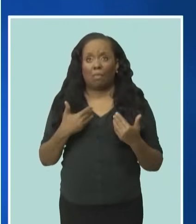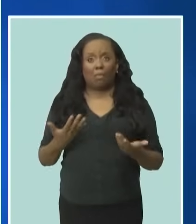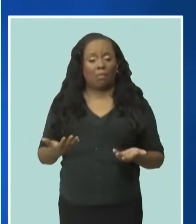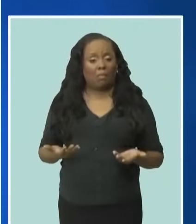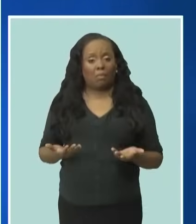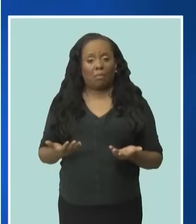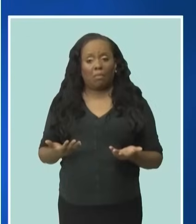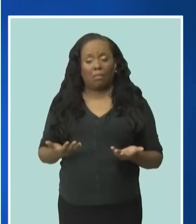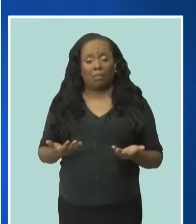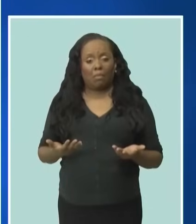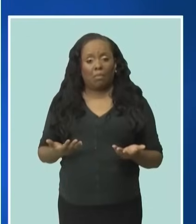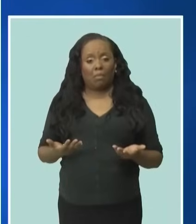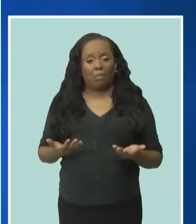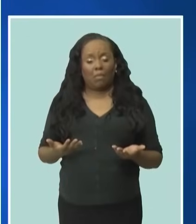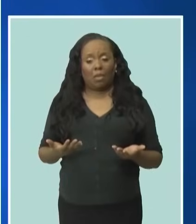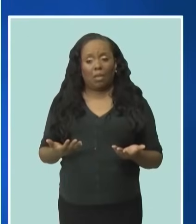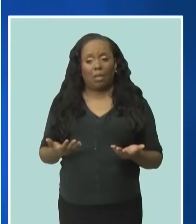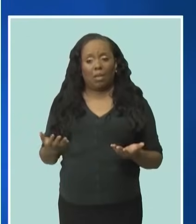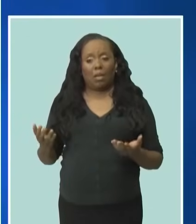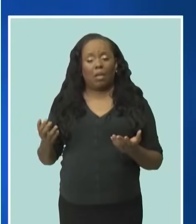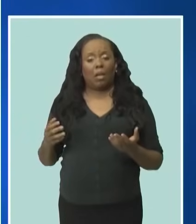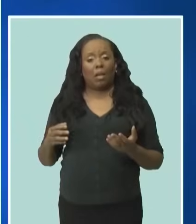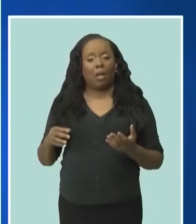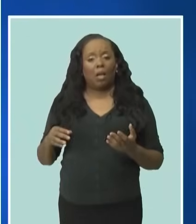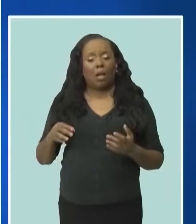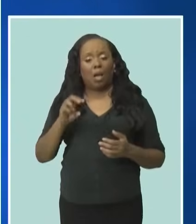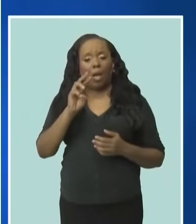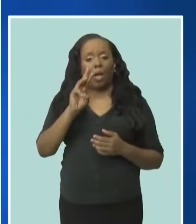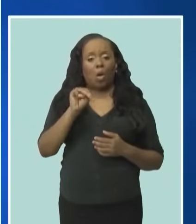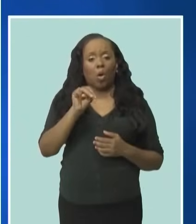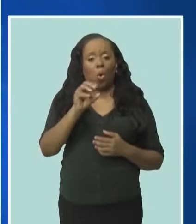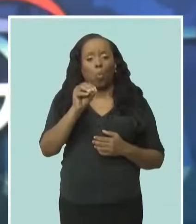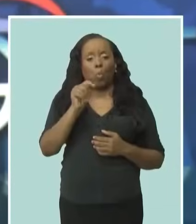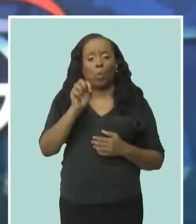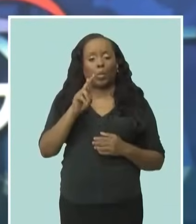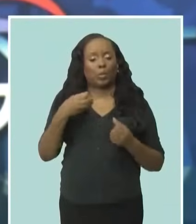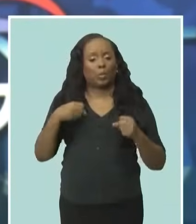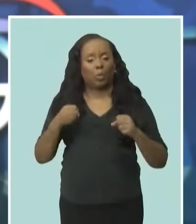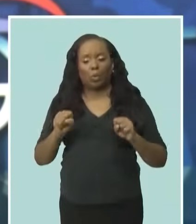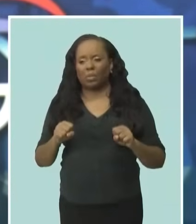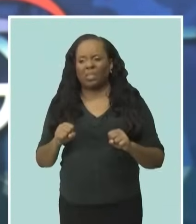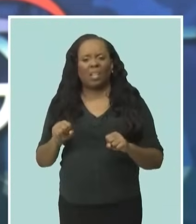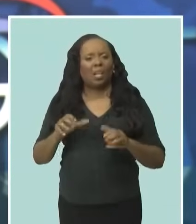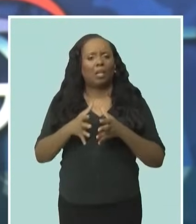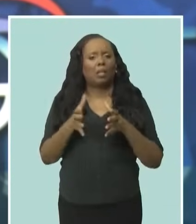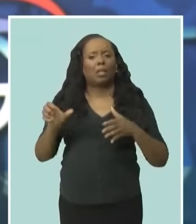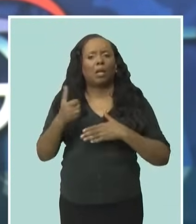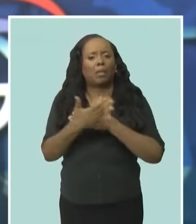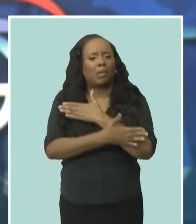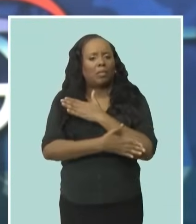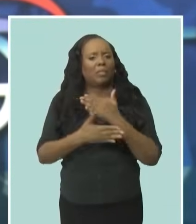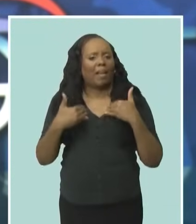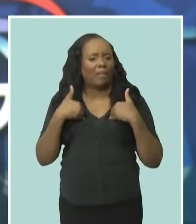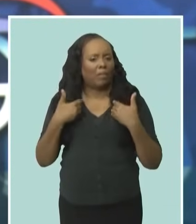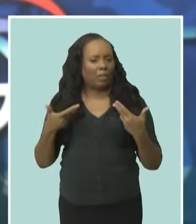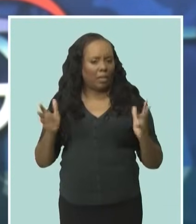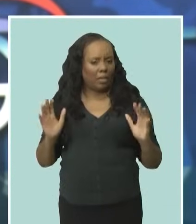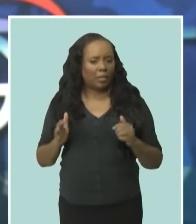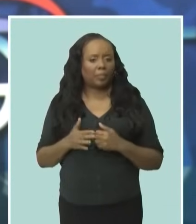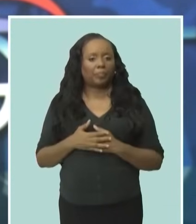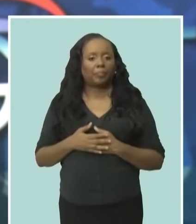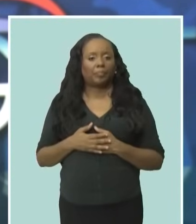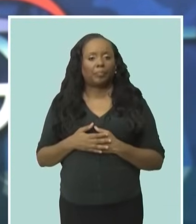actual facilitation of motorsports on a motorcycle in Barbados. The new Mental Health Act recognizes children